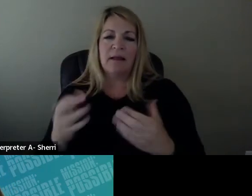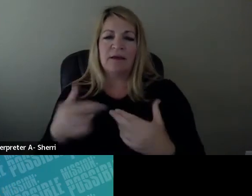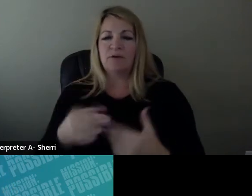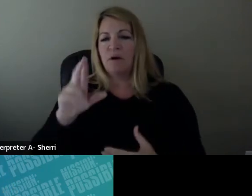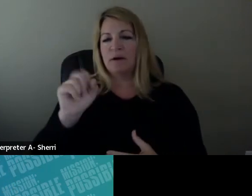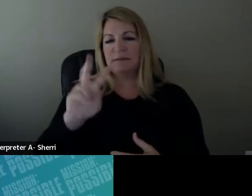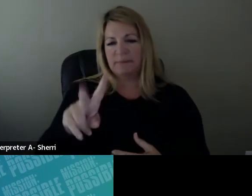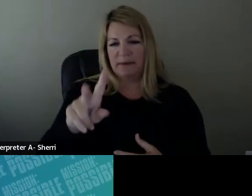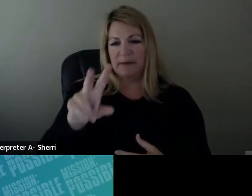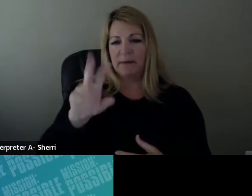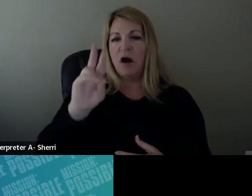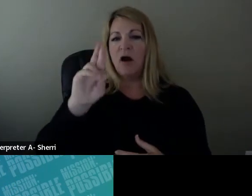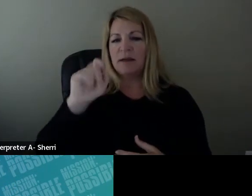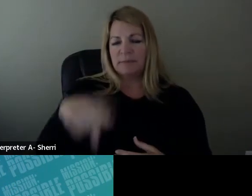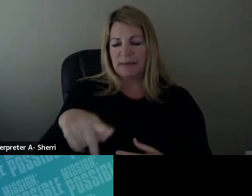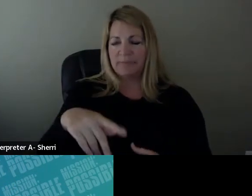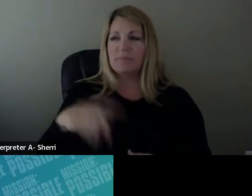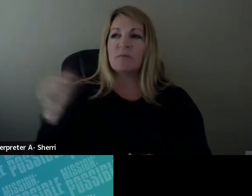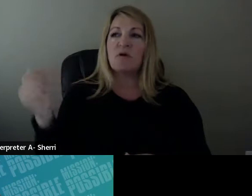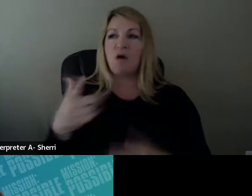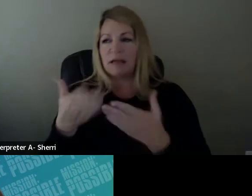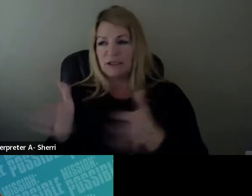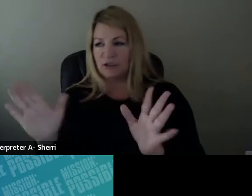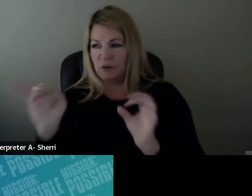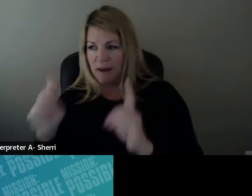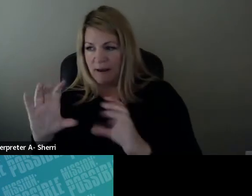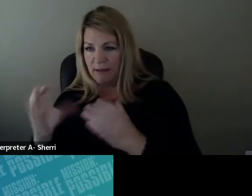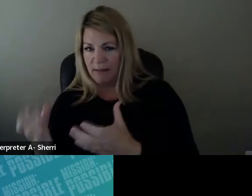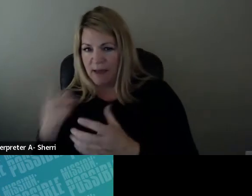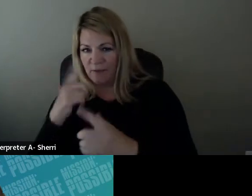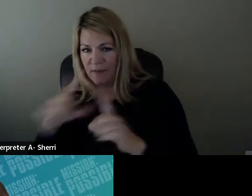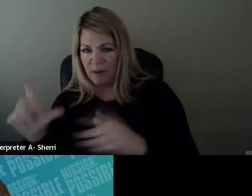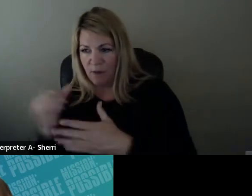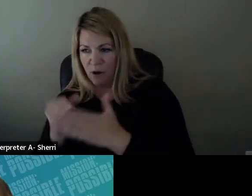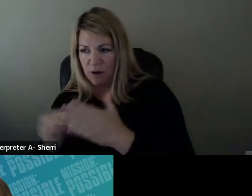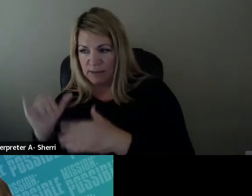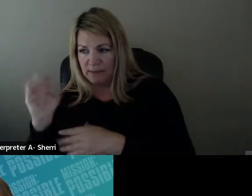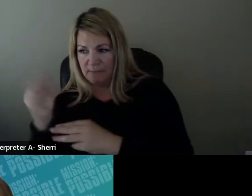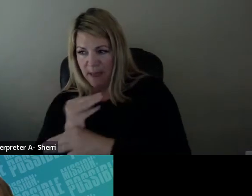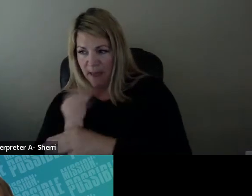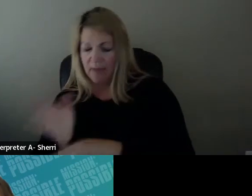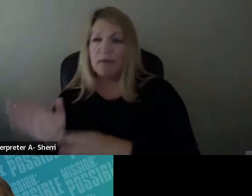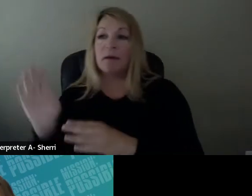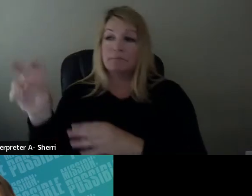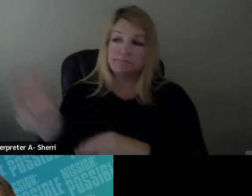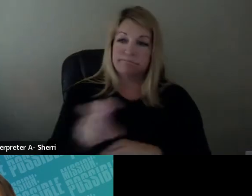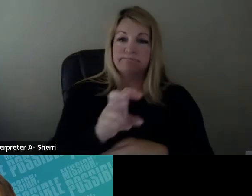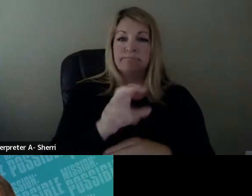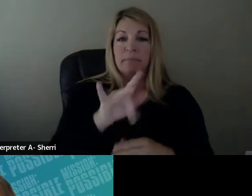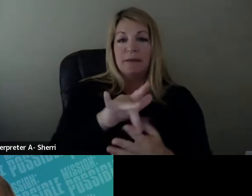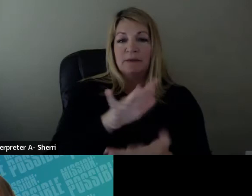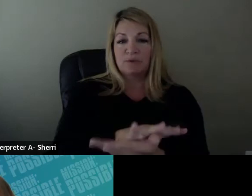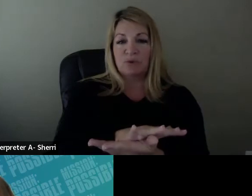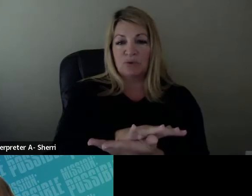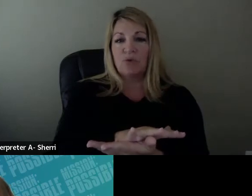So elementary, they were all in general education classes for language arts and math. When they moved to middle school,